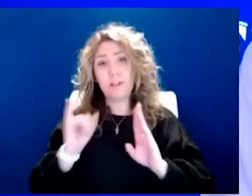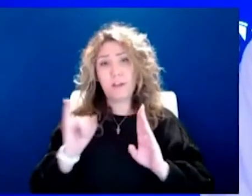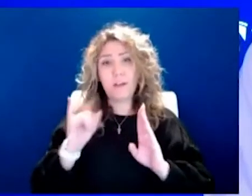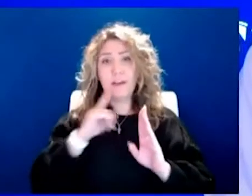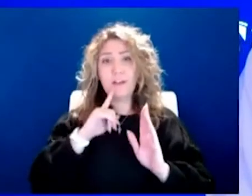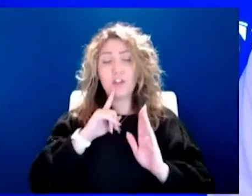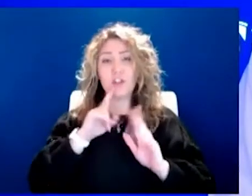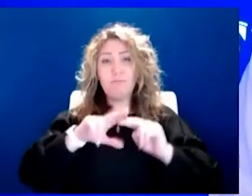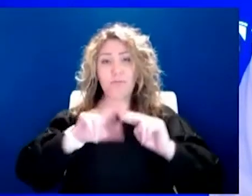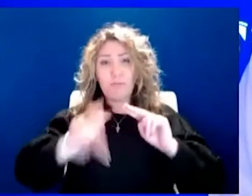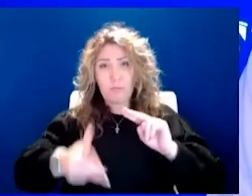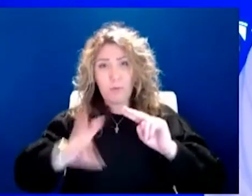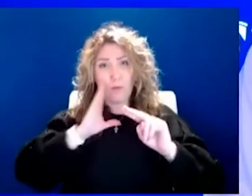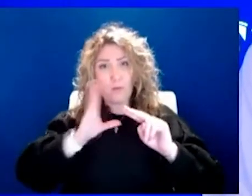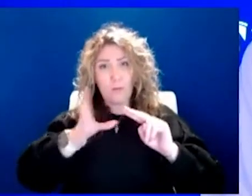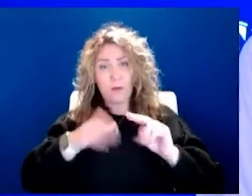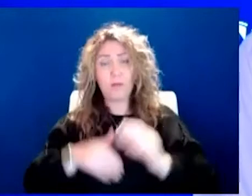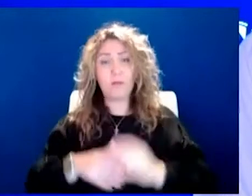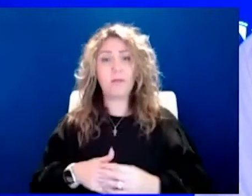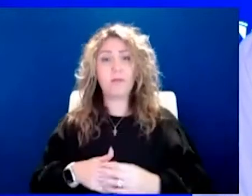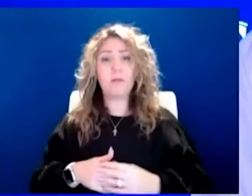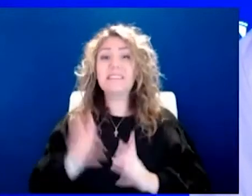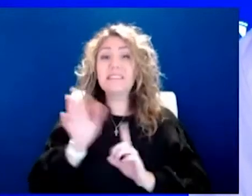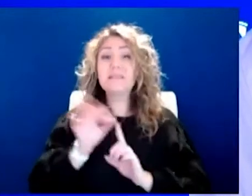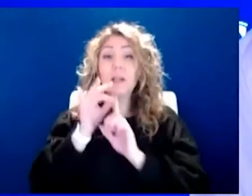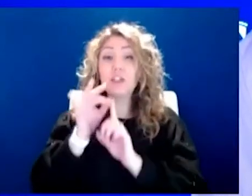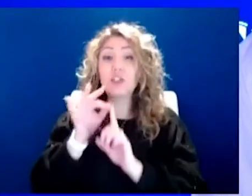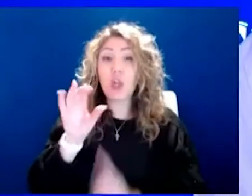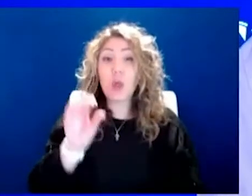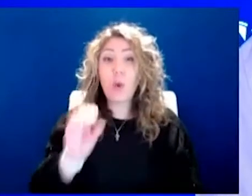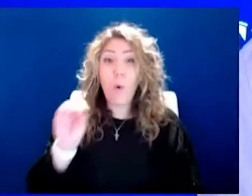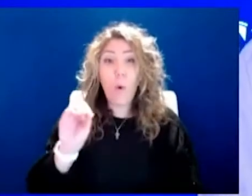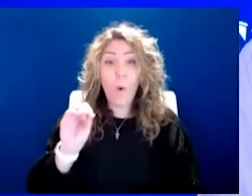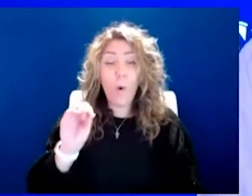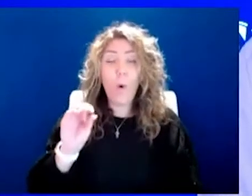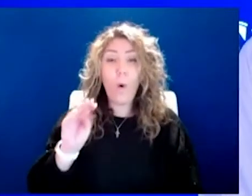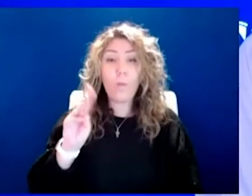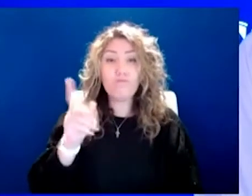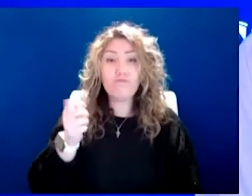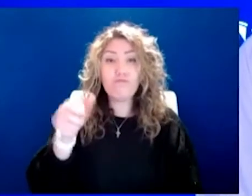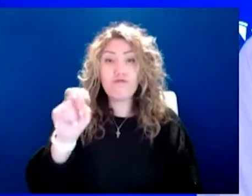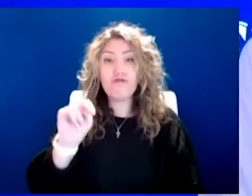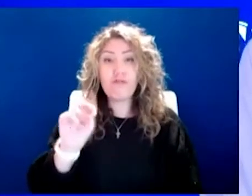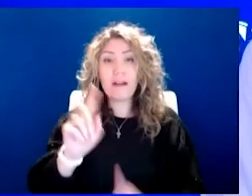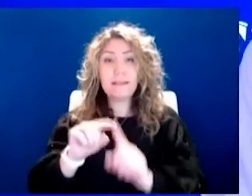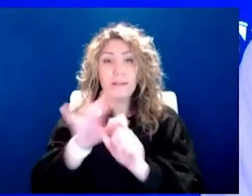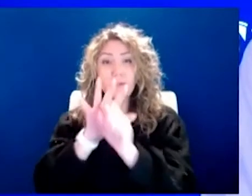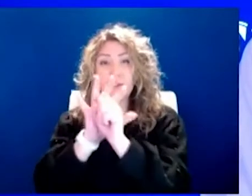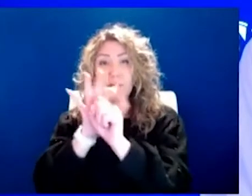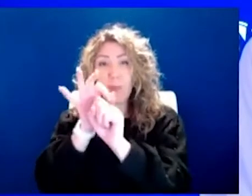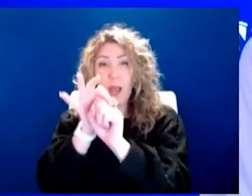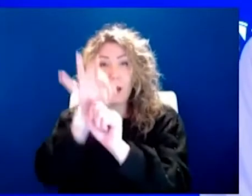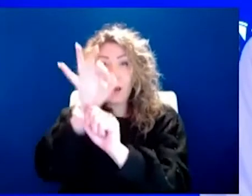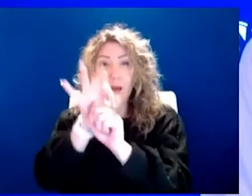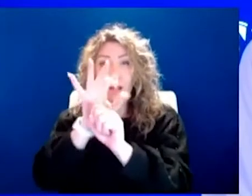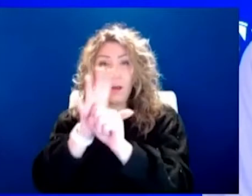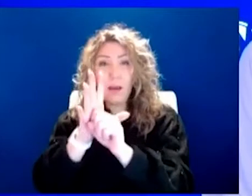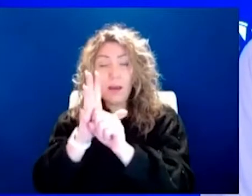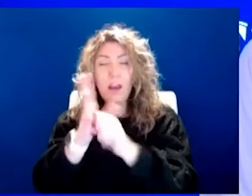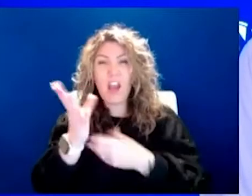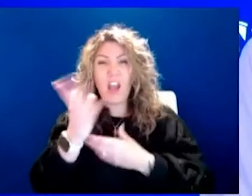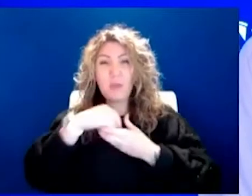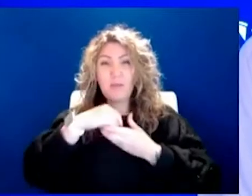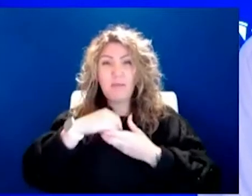decrease, especially with Omicron because of the different spike and its ability to evade our current antibodies or